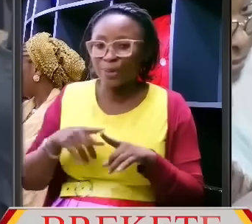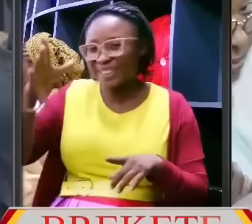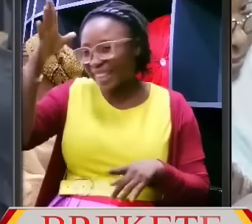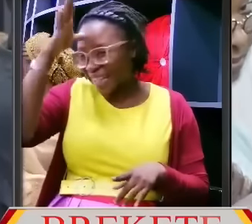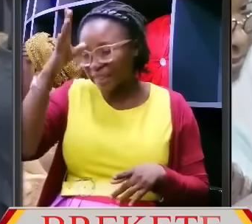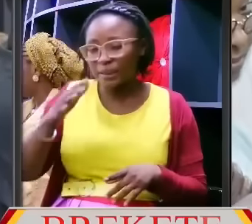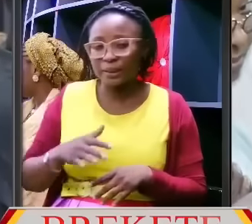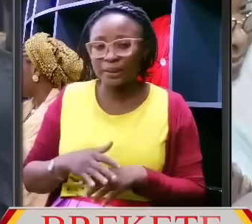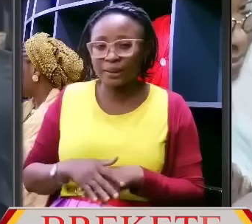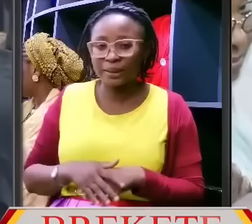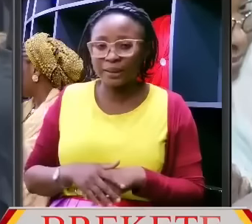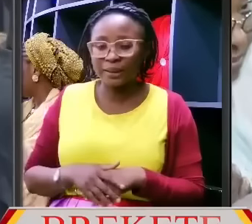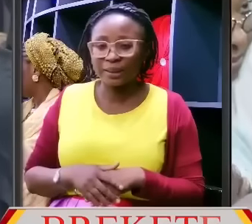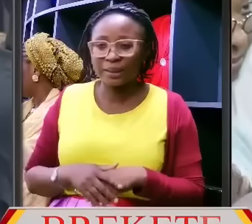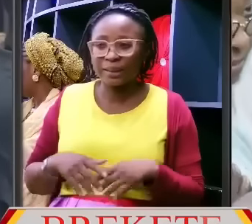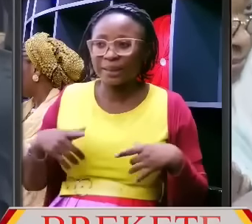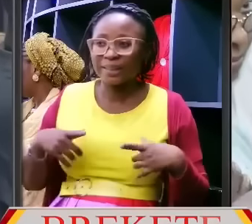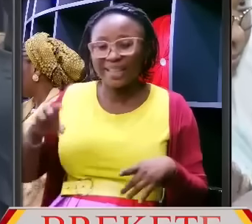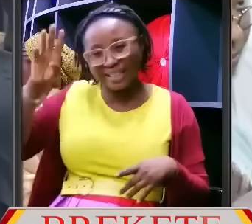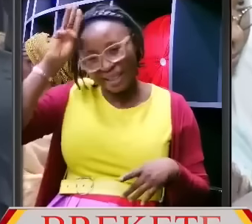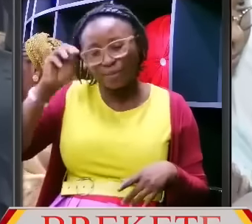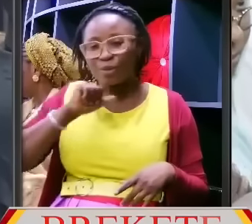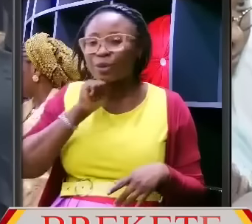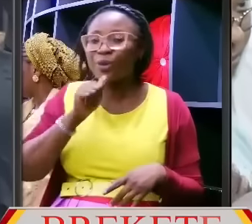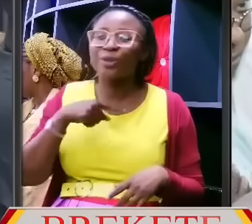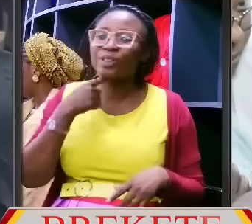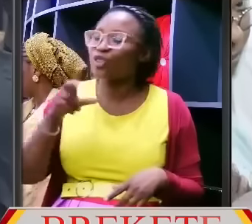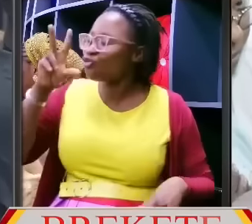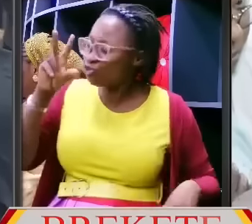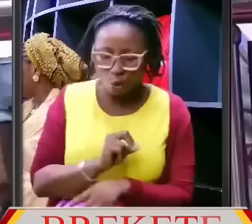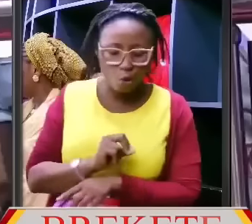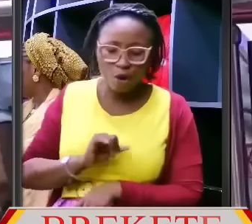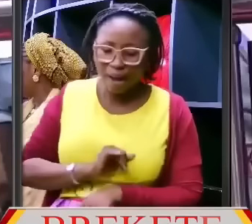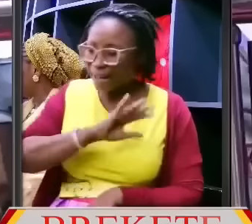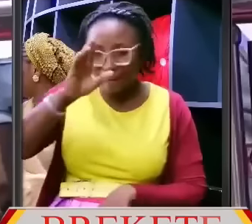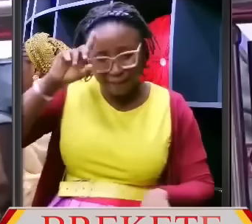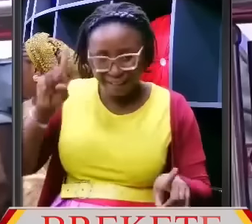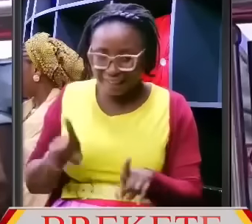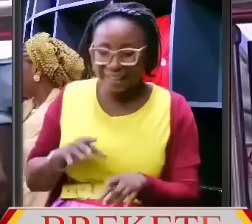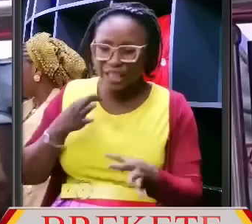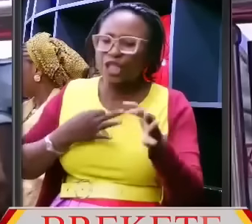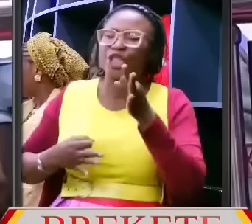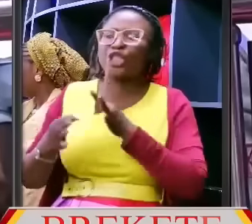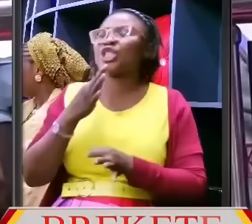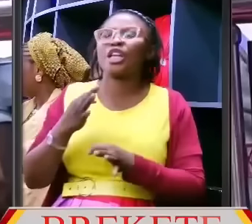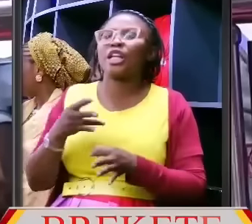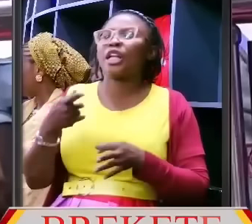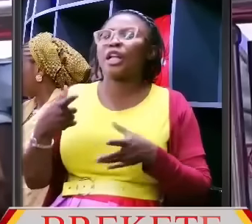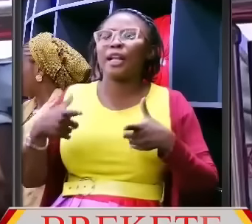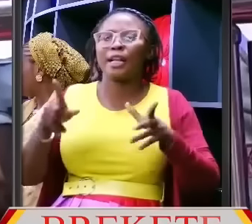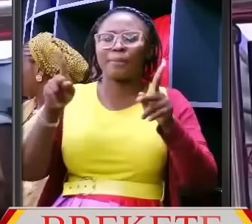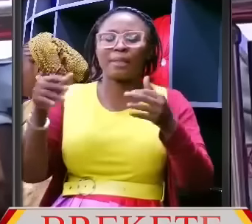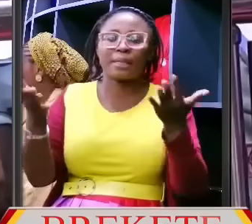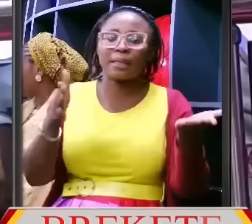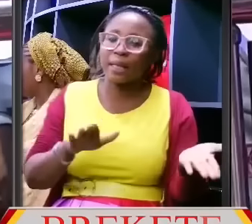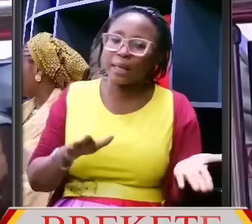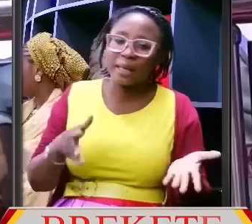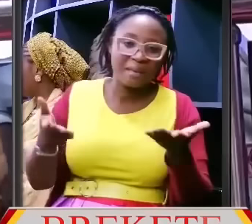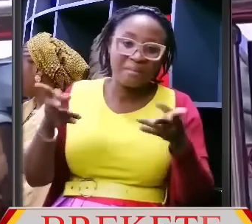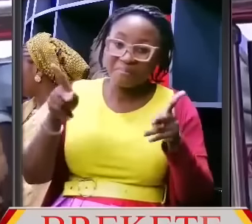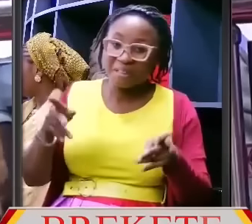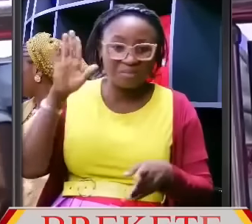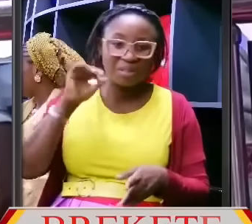daddy, make daddy no just talk. Say, no, I no agree. Instead, make person die.